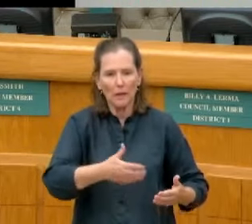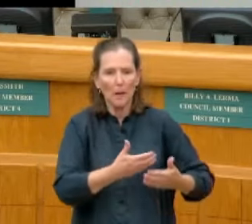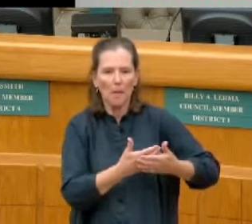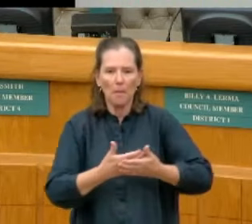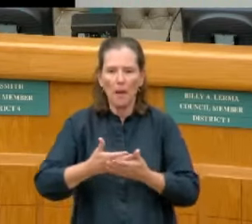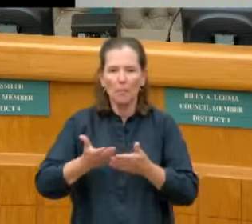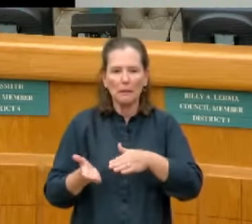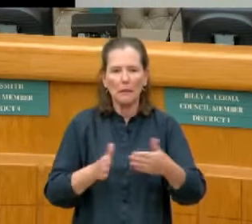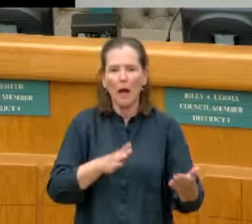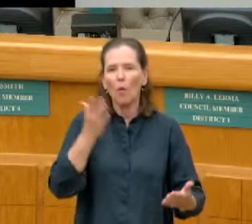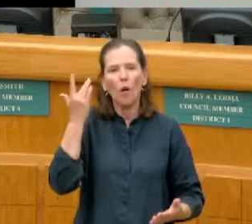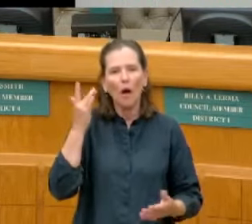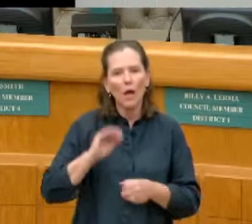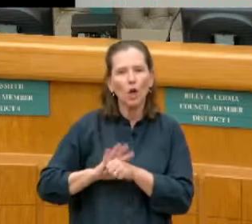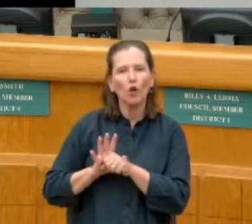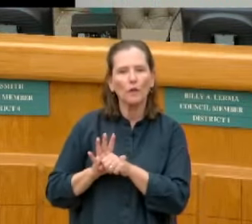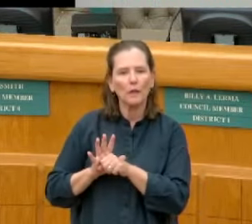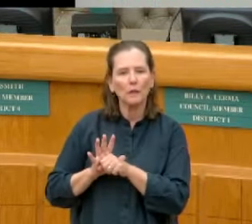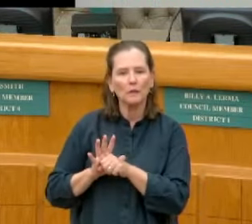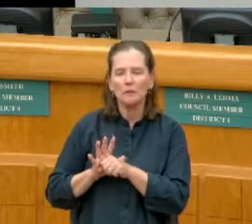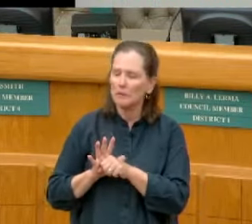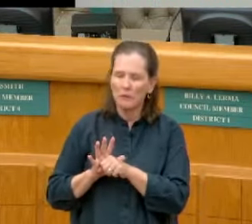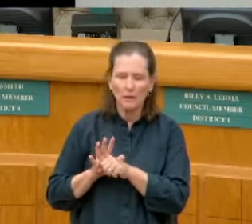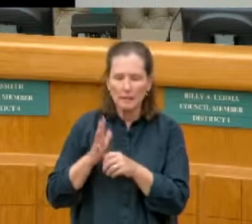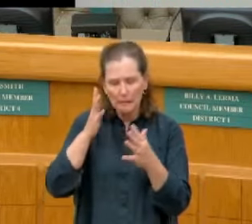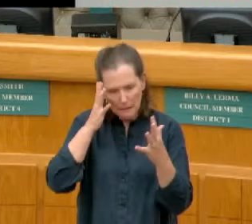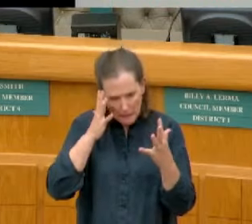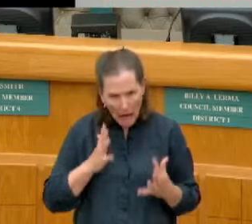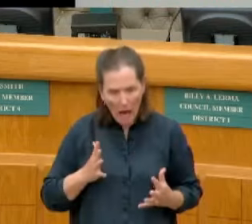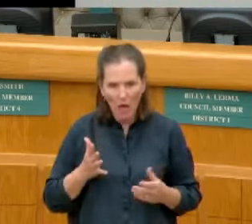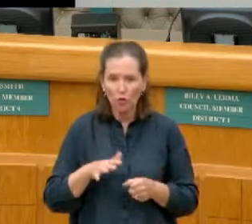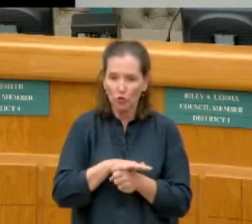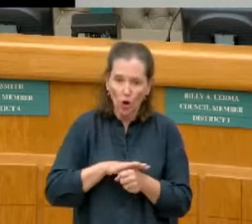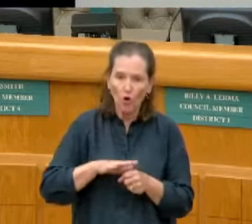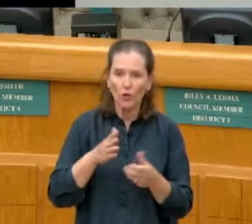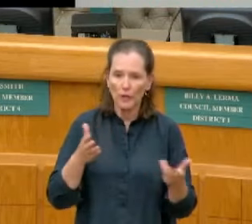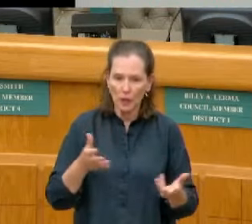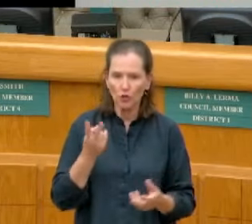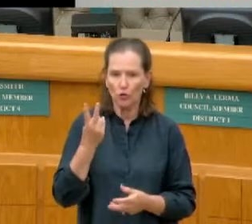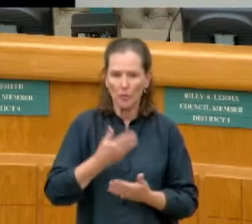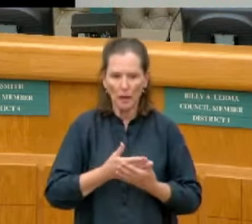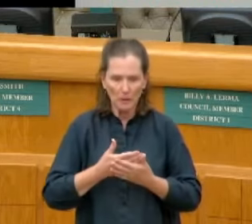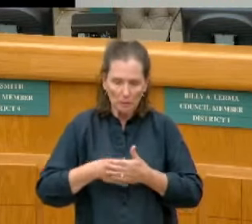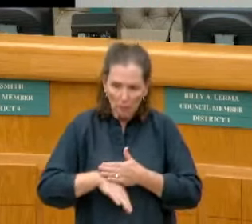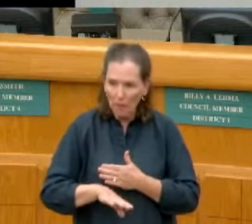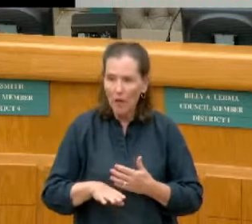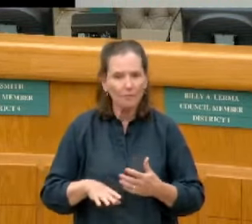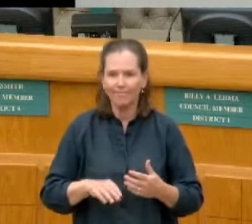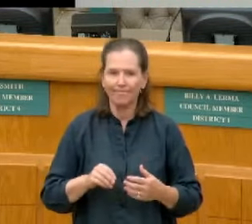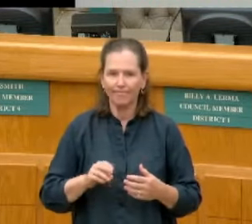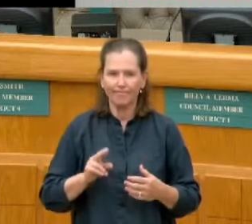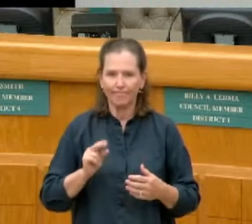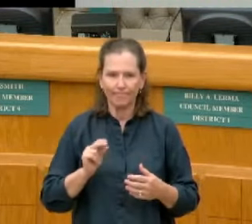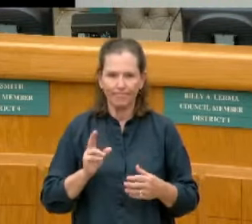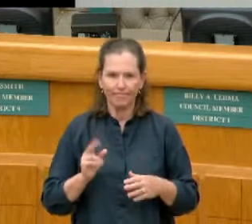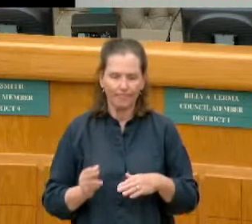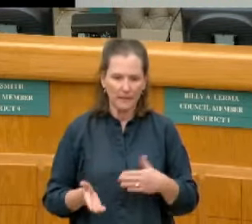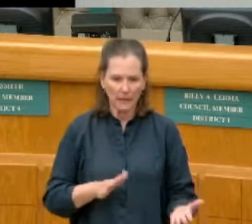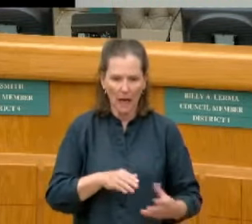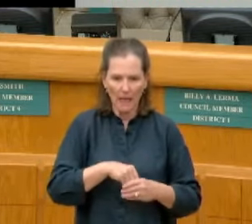forward. Nobody wants to have to wear masks forever, but we're not going to be able to stop this pandemic until we have